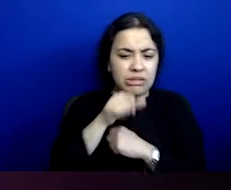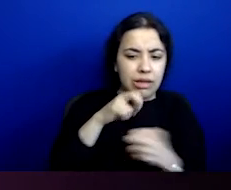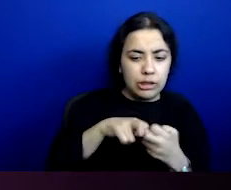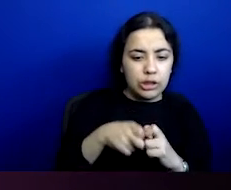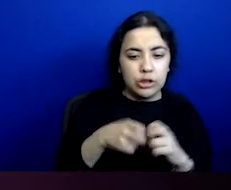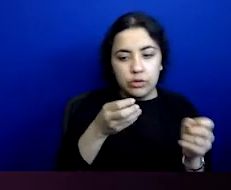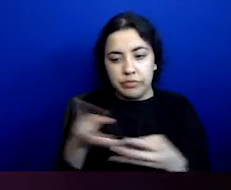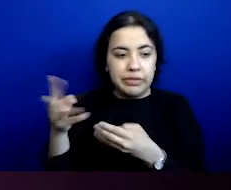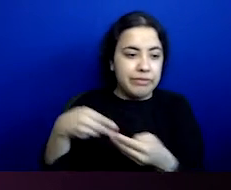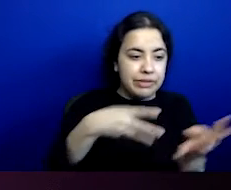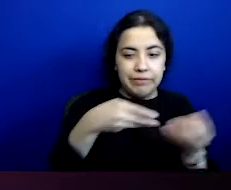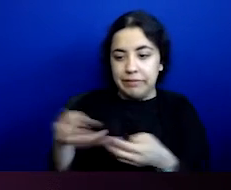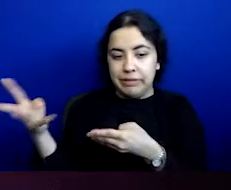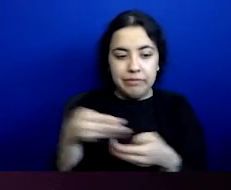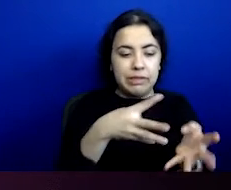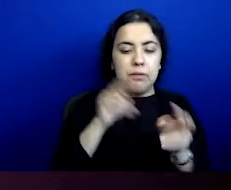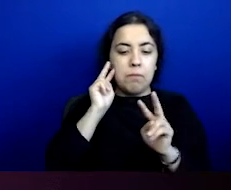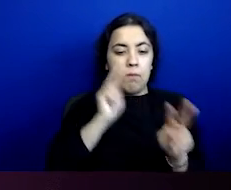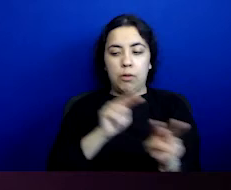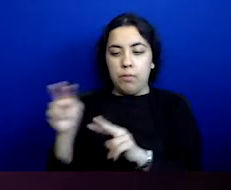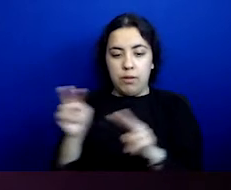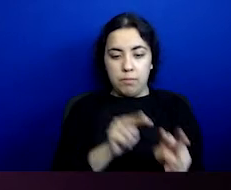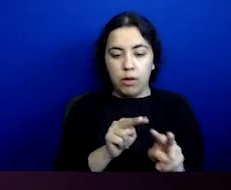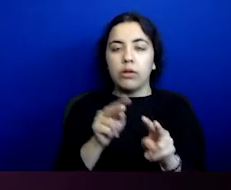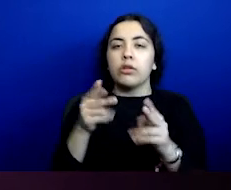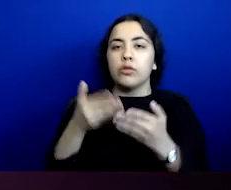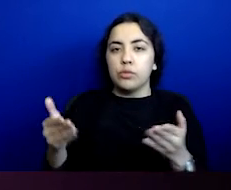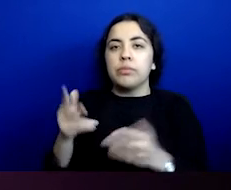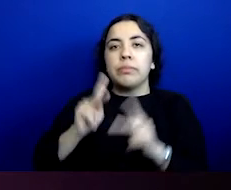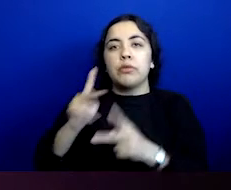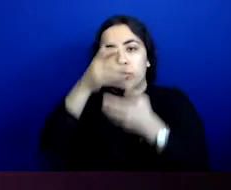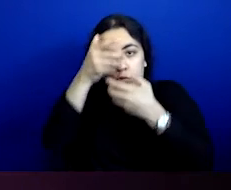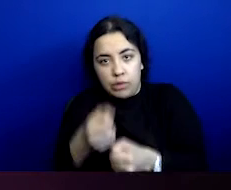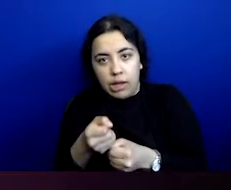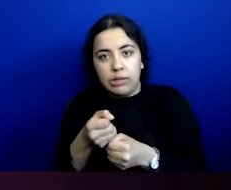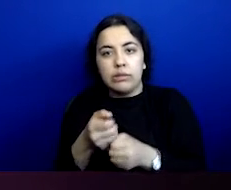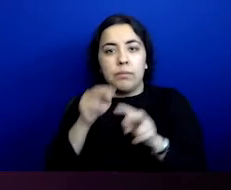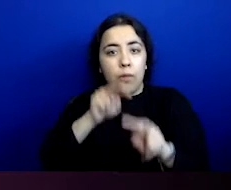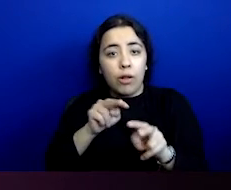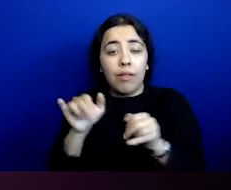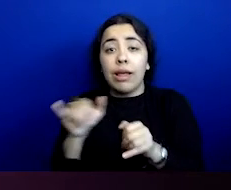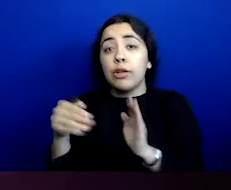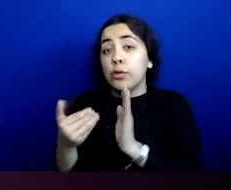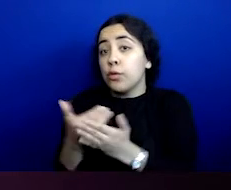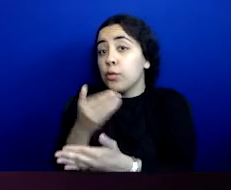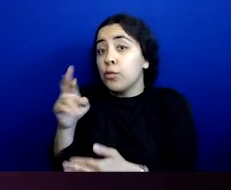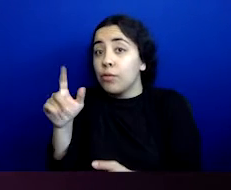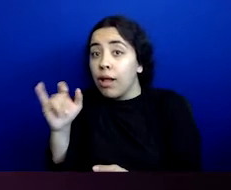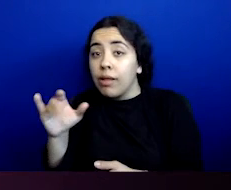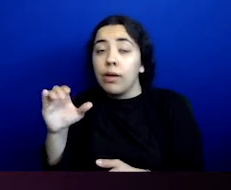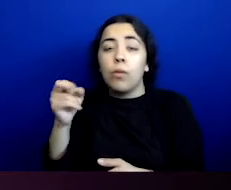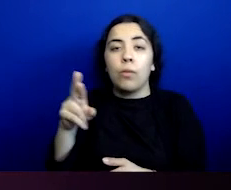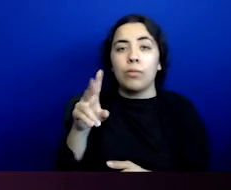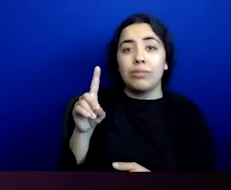not? And then being able to monitor that in the tools that people trust and use, whether that be a monitoring solution like New Relic or something like